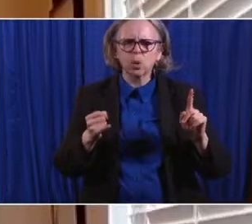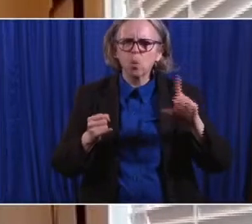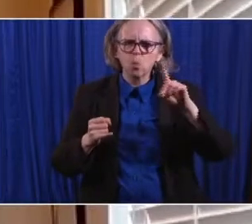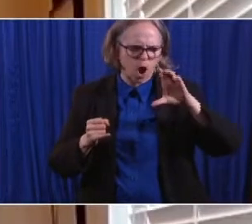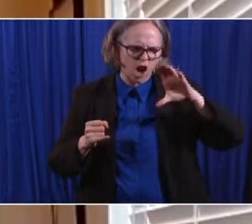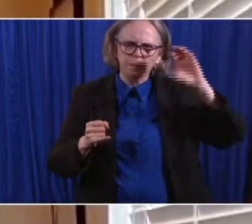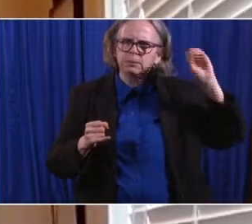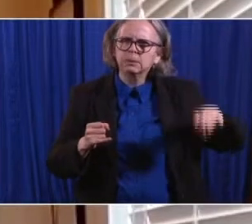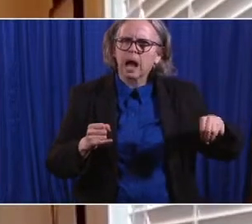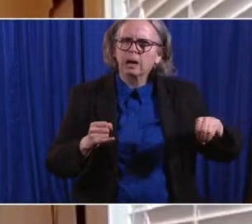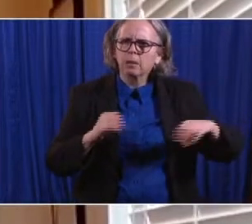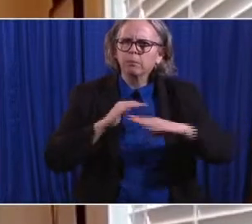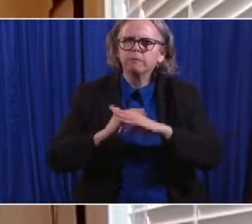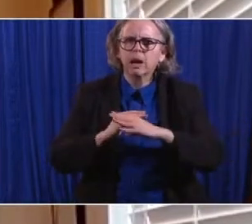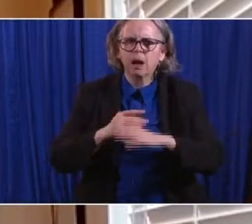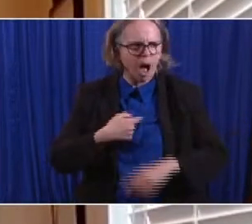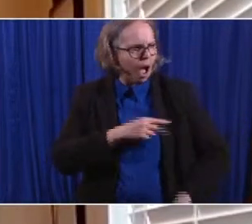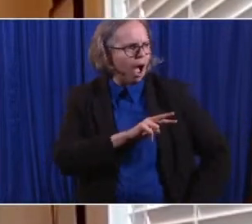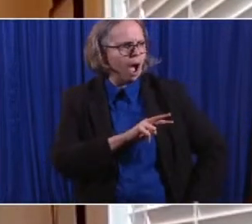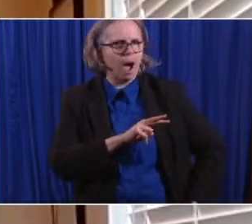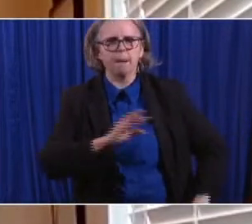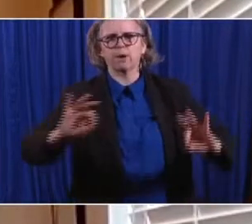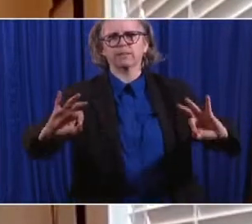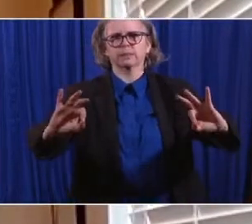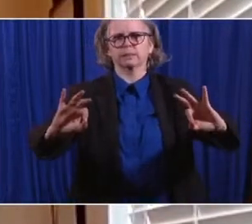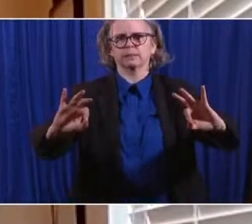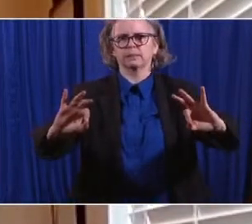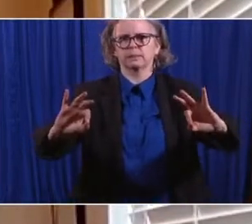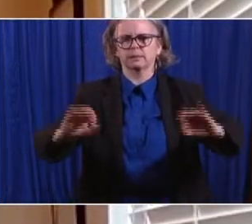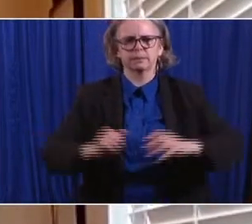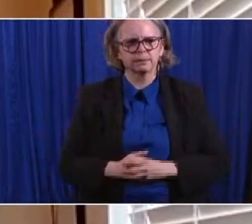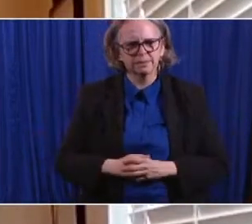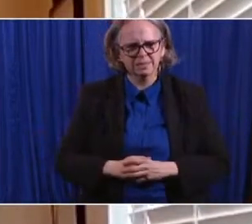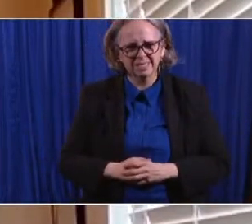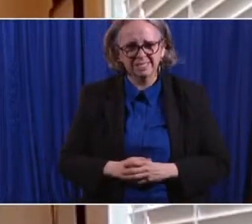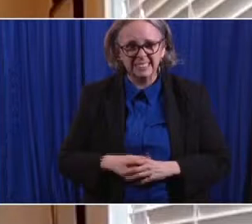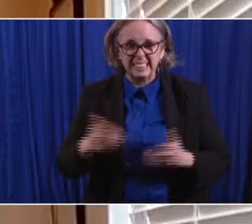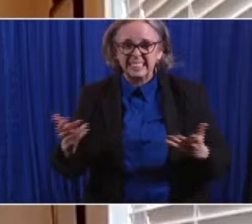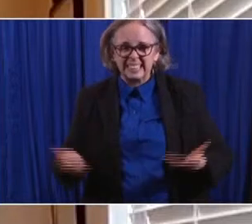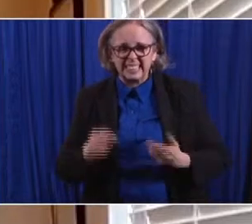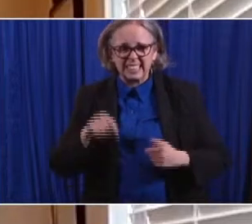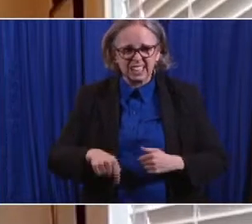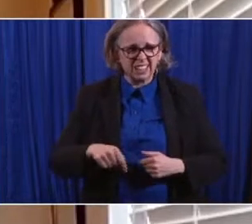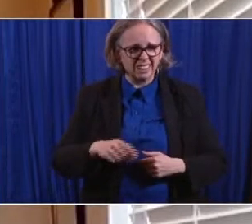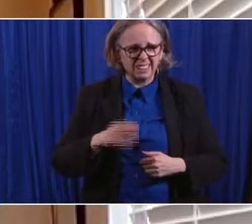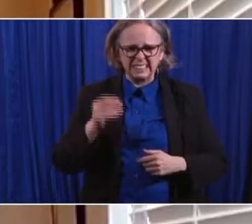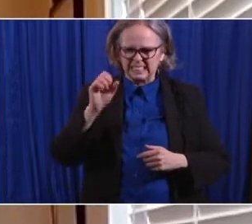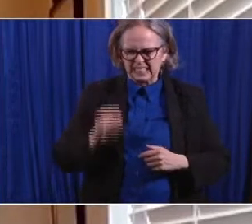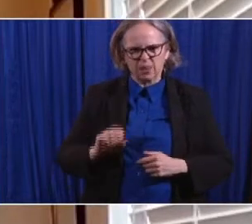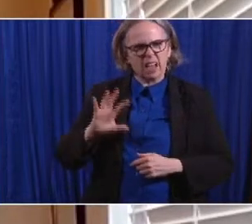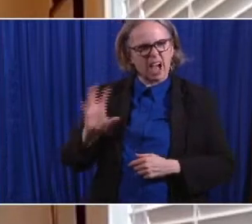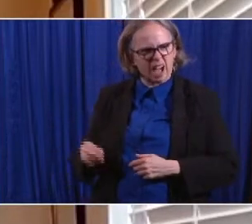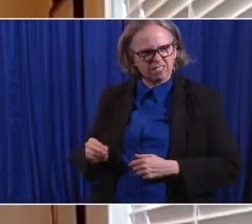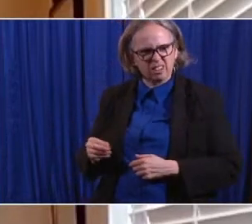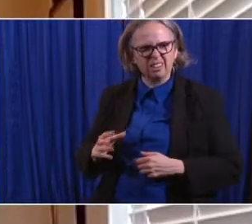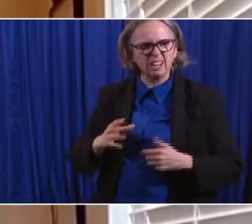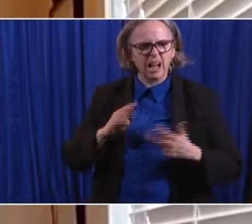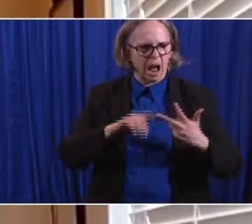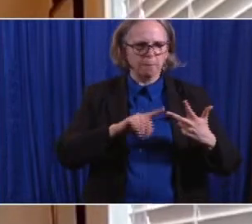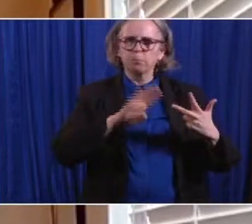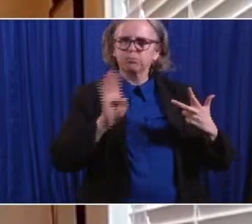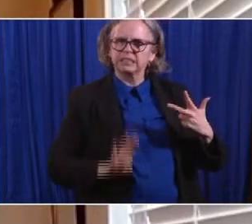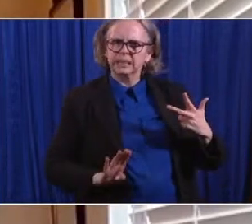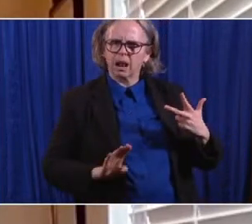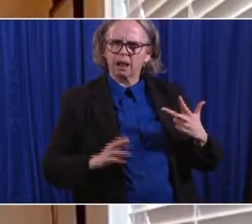not just here in the United States, but also in South Africa and Brazil, where the highly resistant strains are